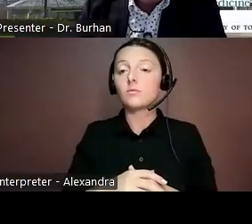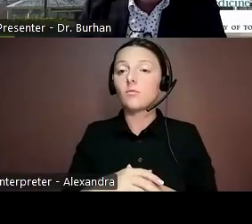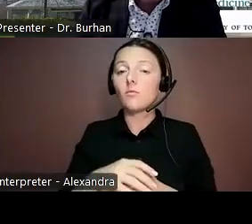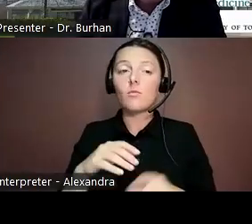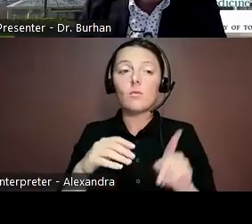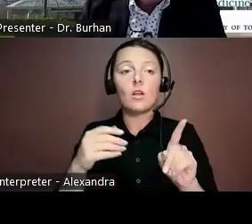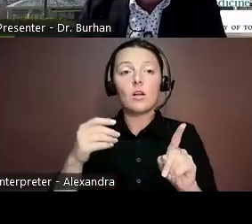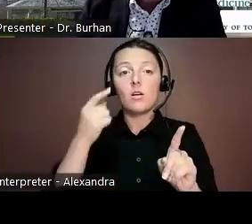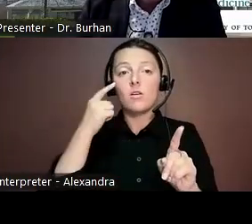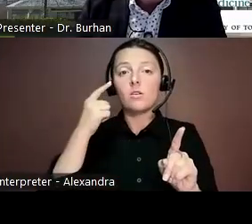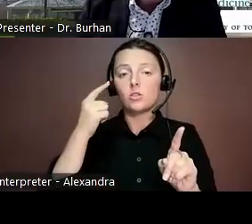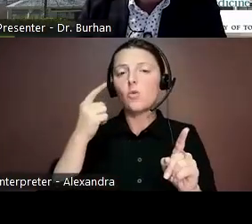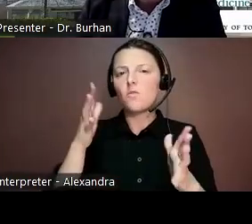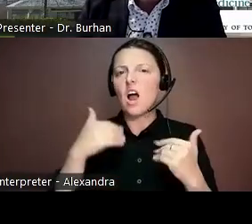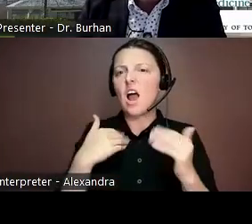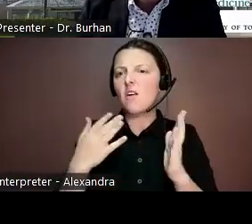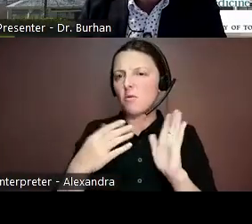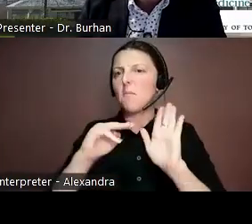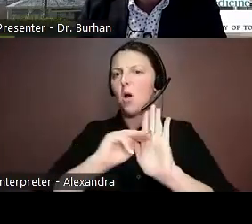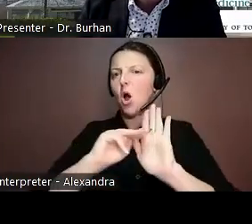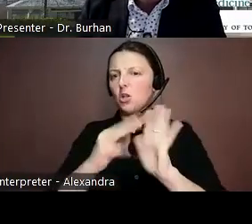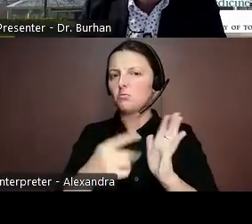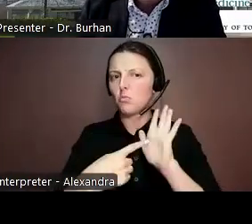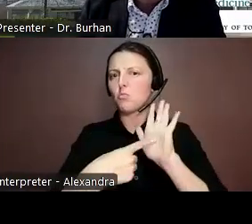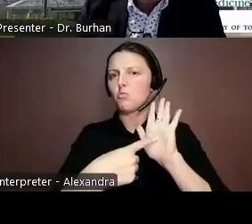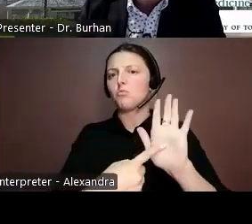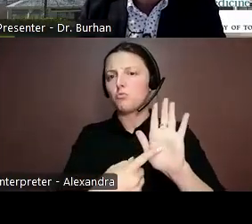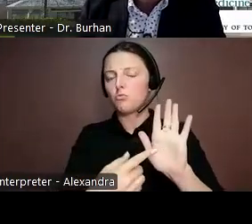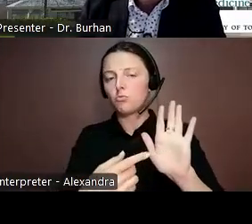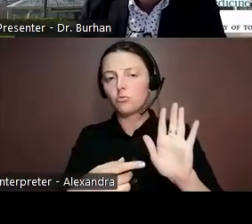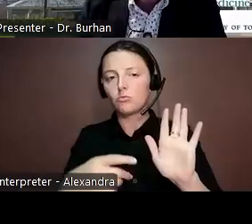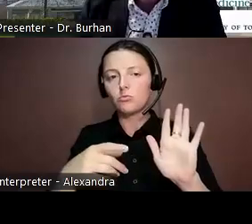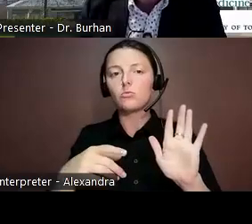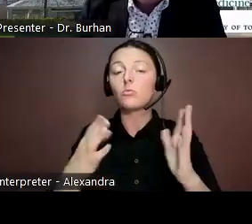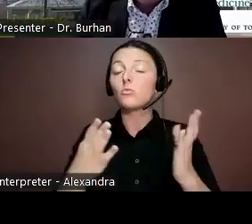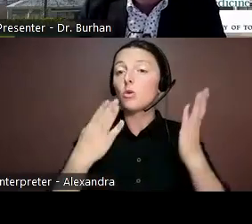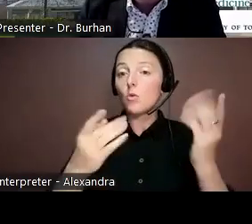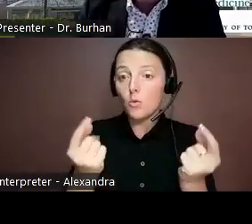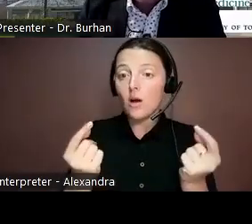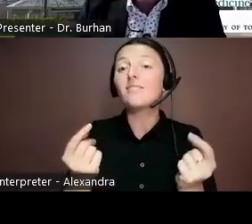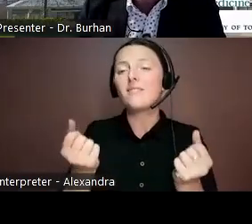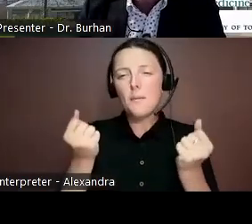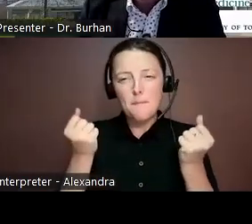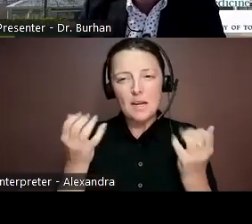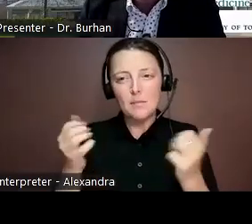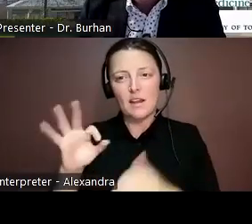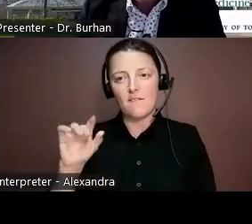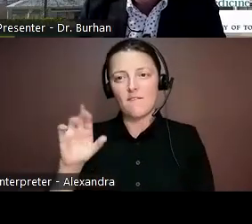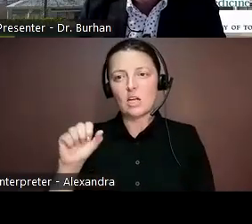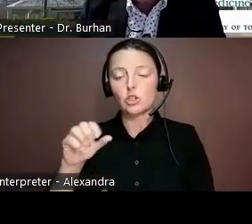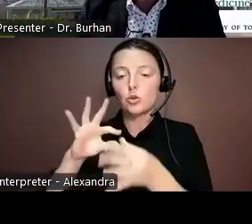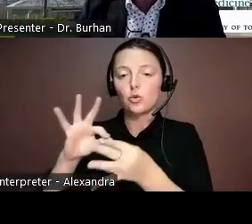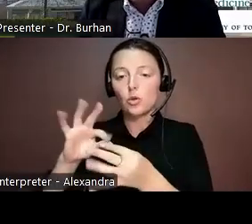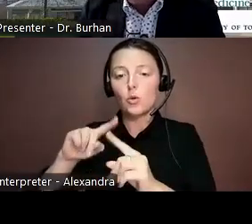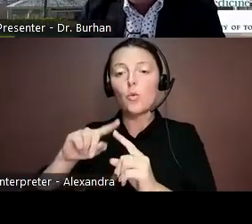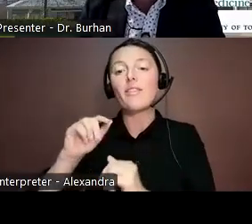a model where there's a lot of factors that accumulate with age that result in that what they call the